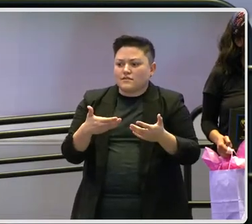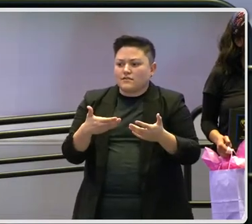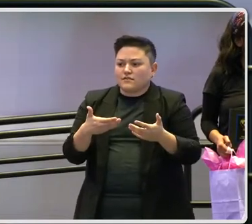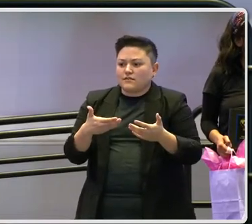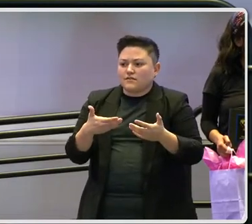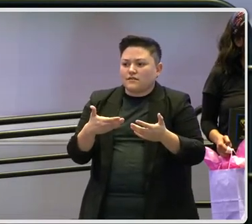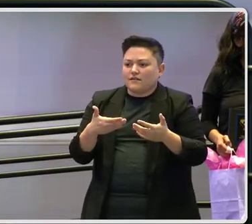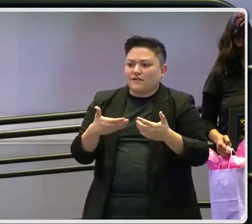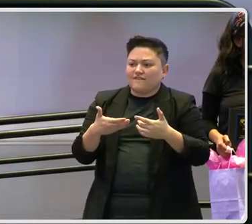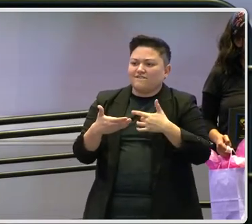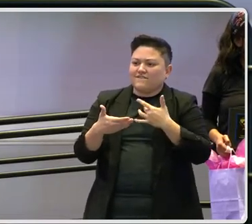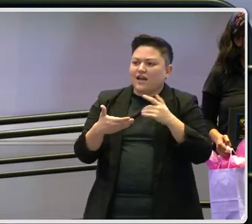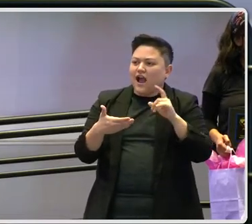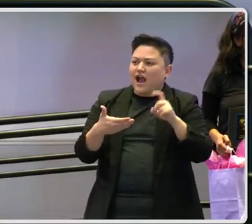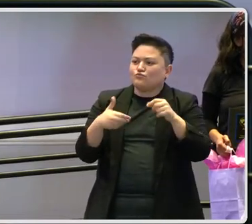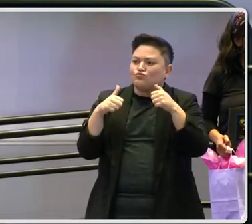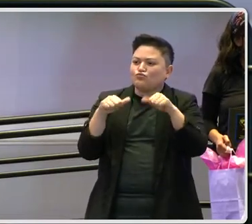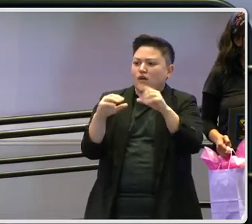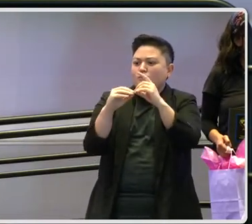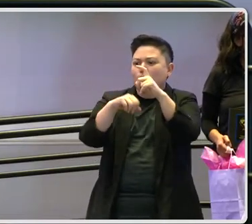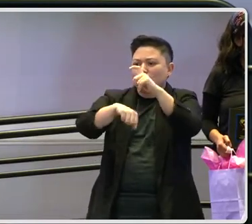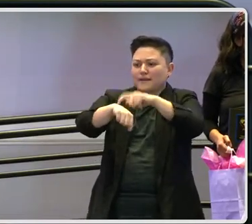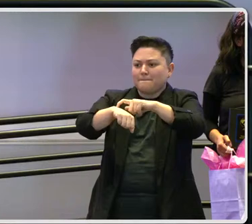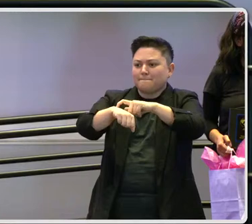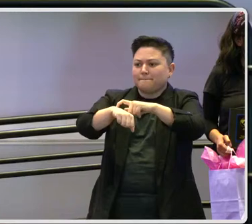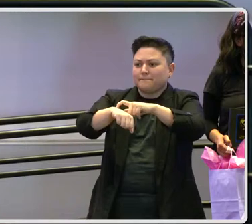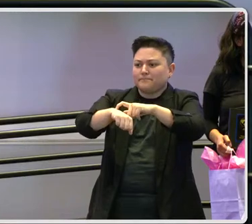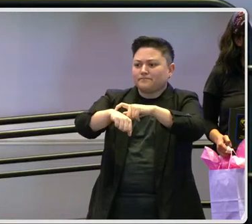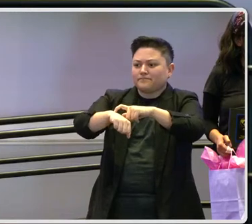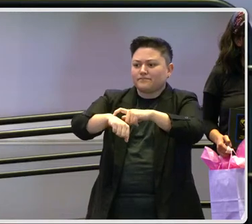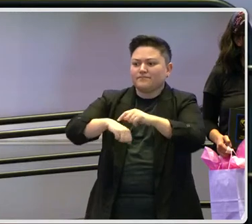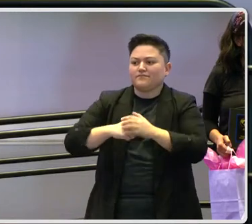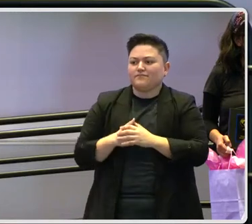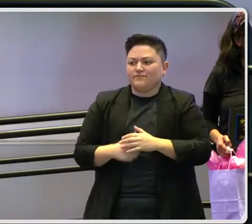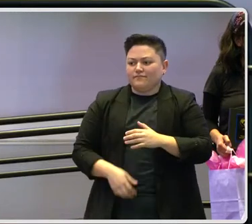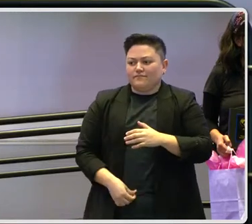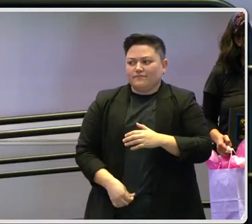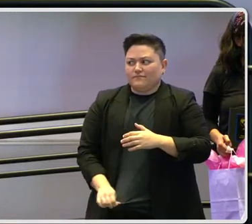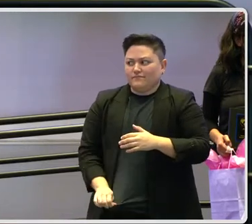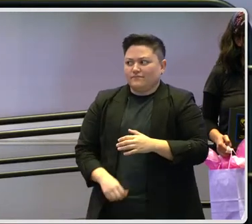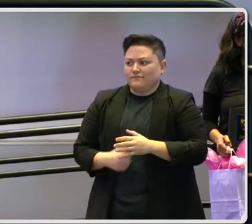me. I had to try it one more time, my way.